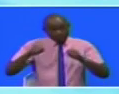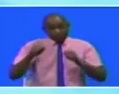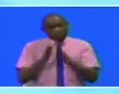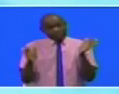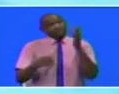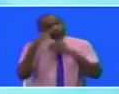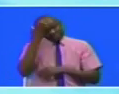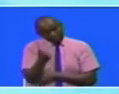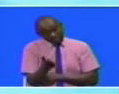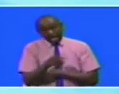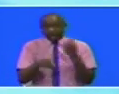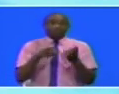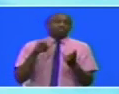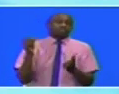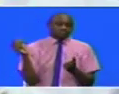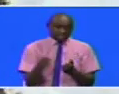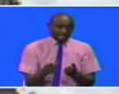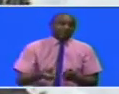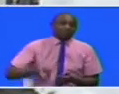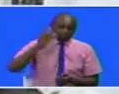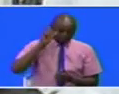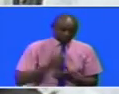universities over a pay increase.